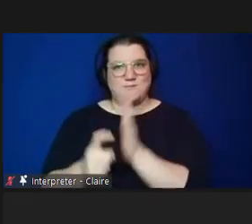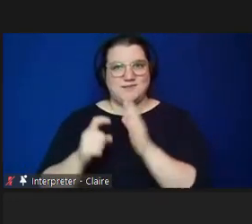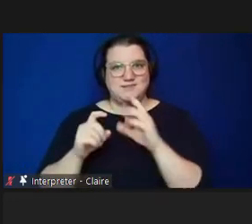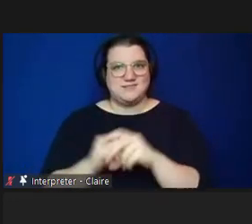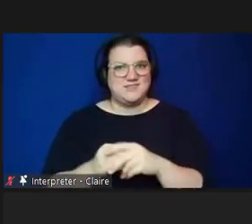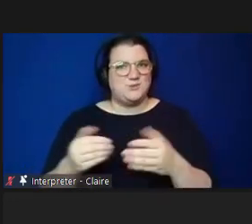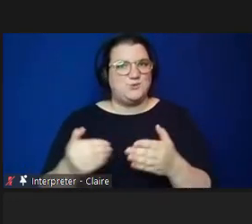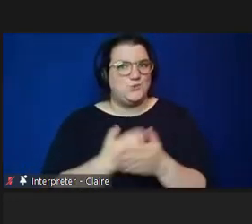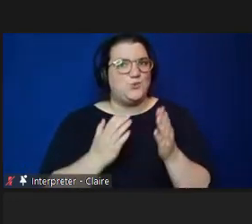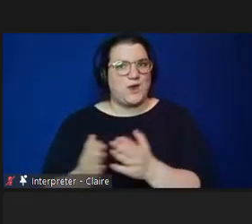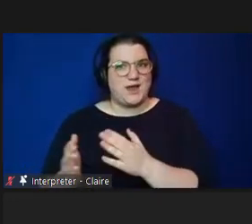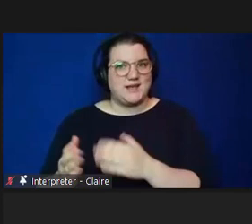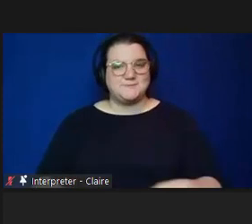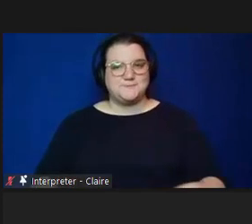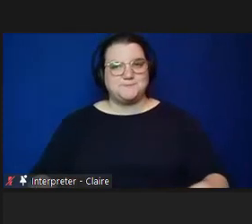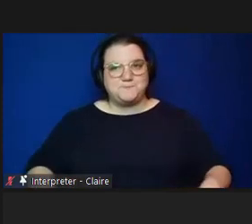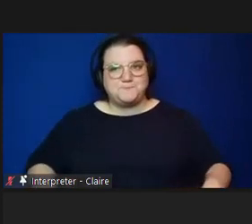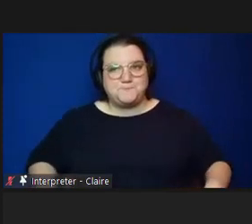new ways.